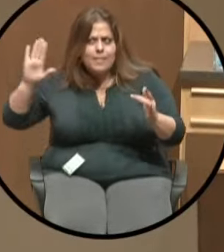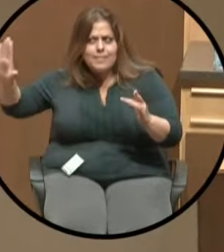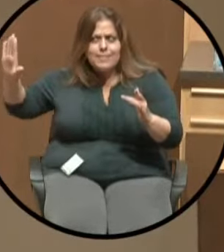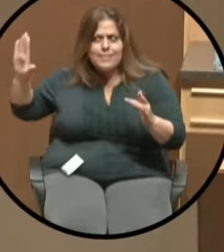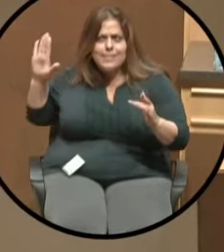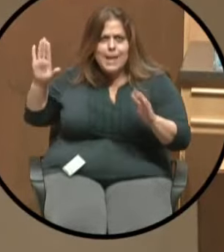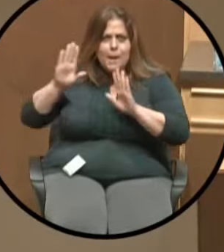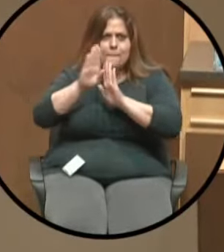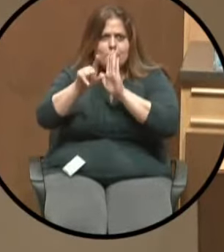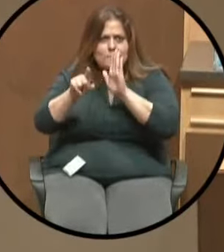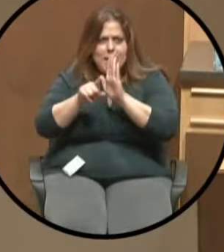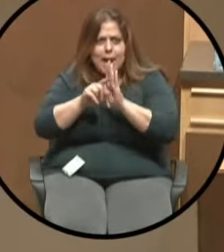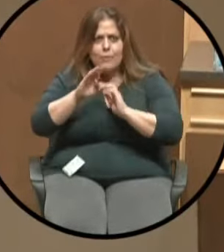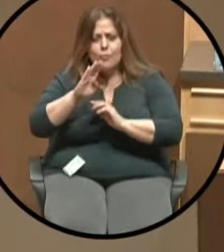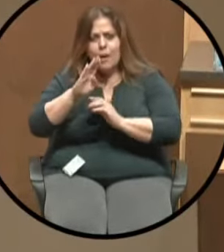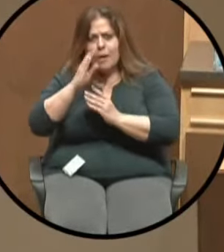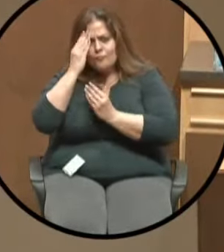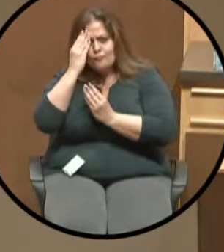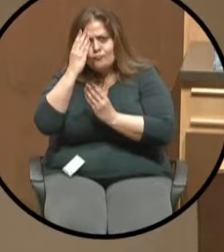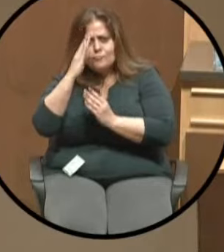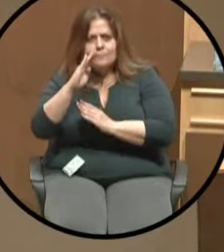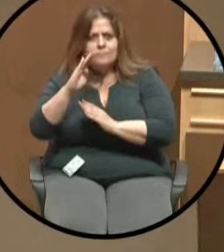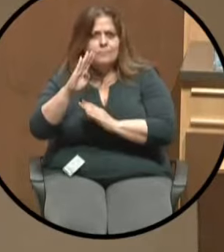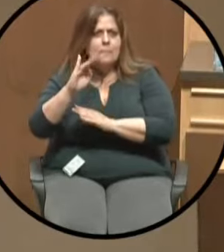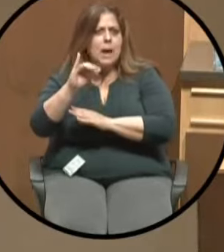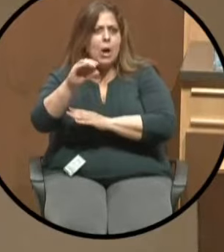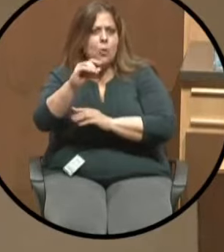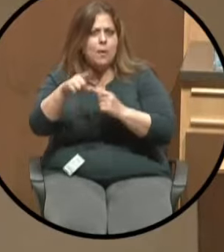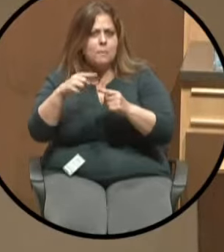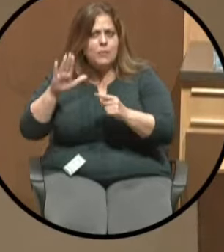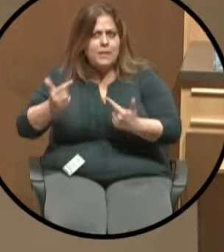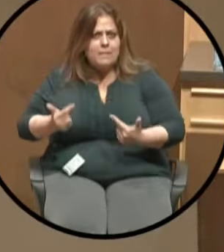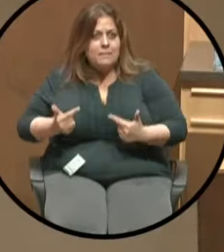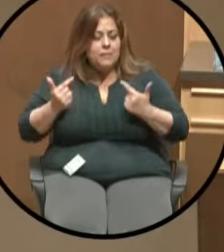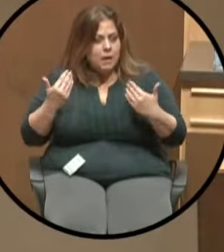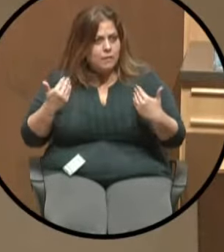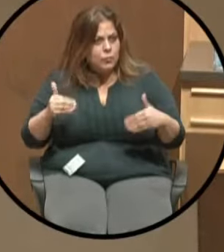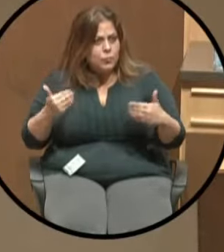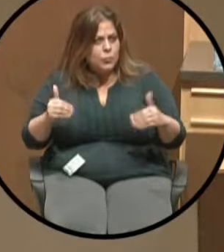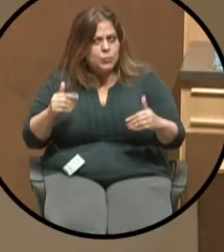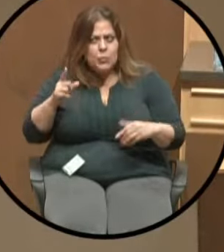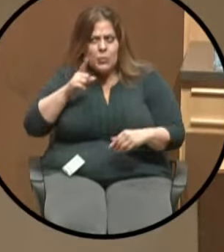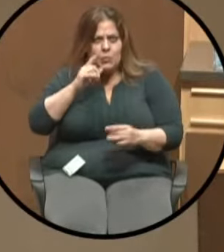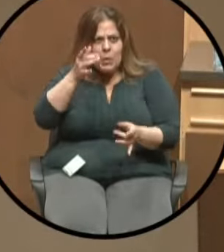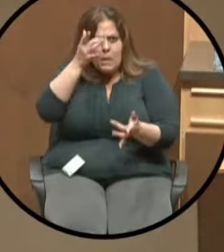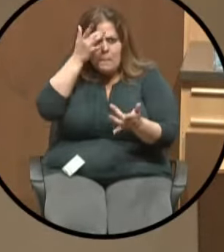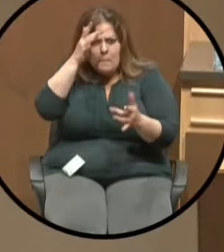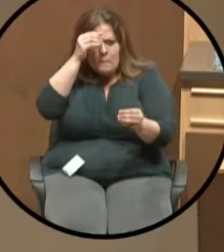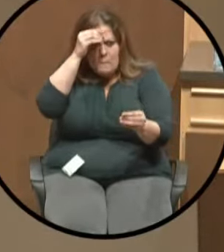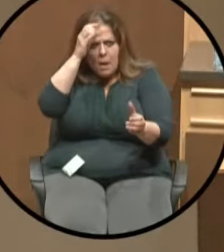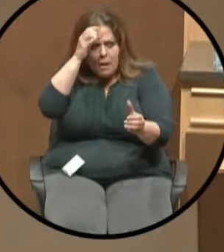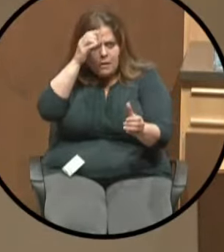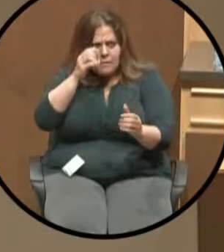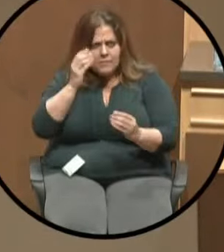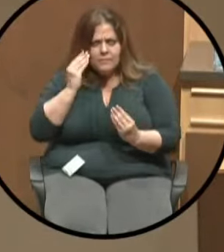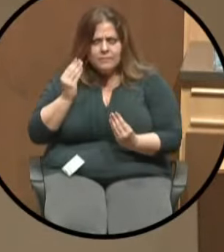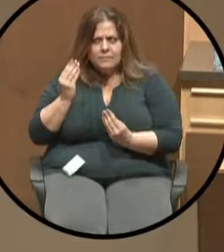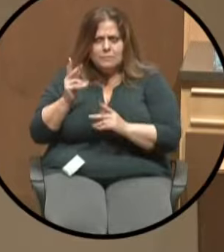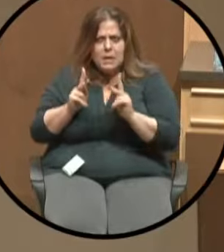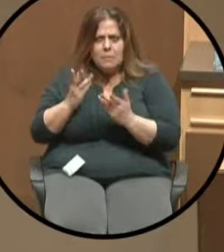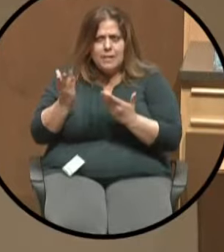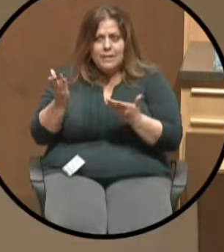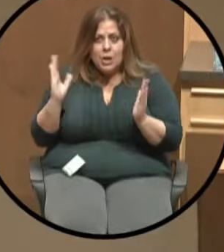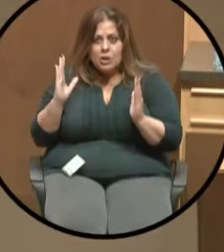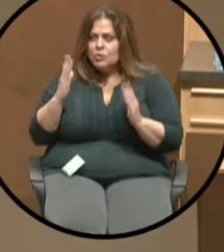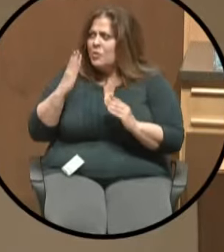voluntarily coming to spend time with us, not just for this panel, but on a monthly basis and beyond, helping to advise the school board during